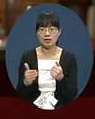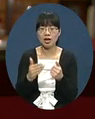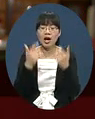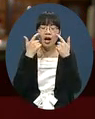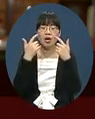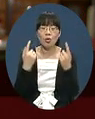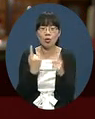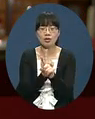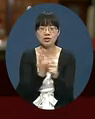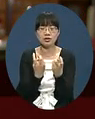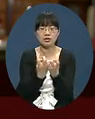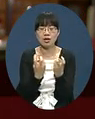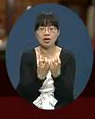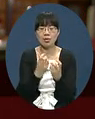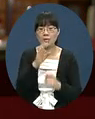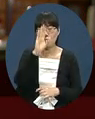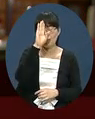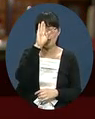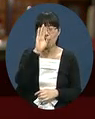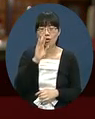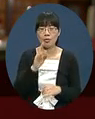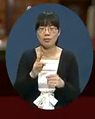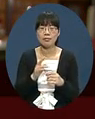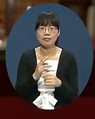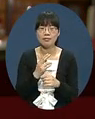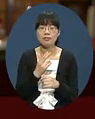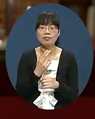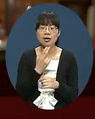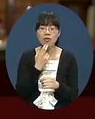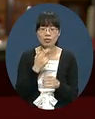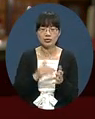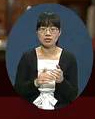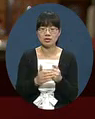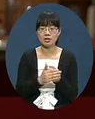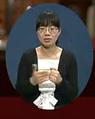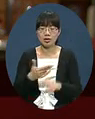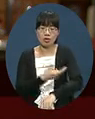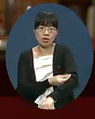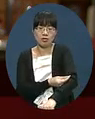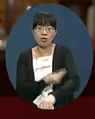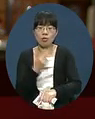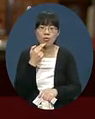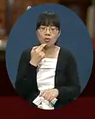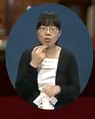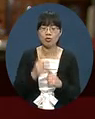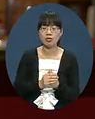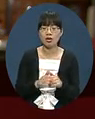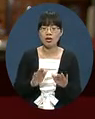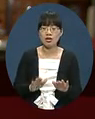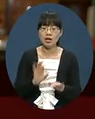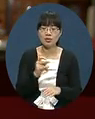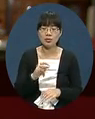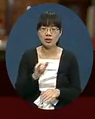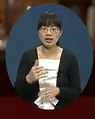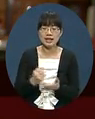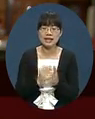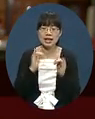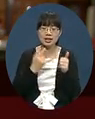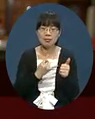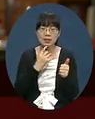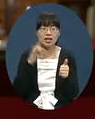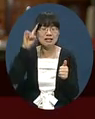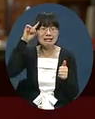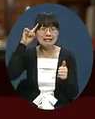disease. There's no shot. There's no pill that you can take. So it's not only stressful for the patient, but the family